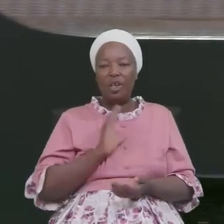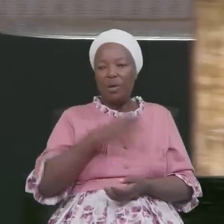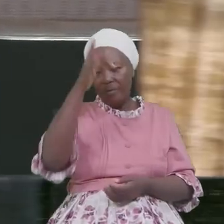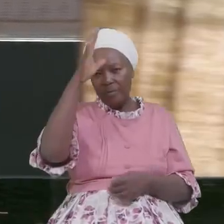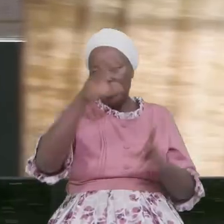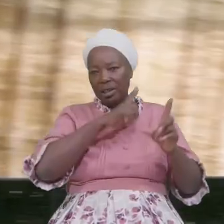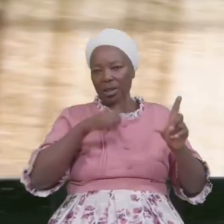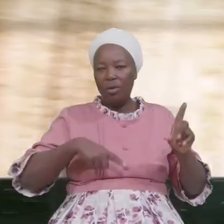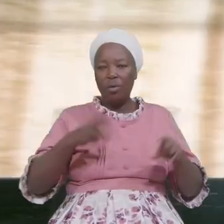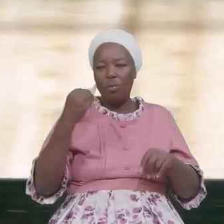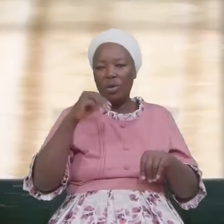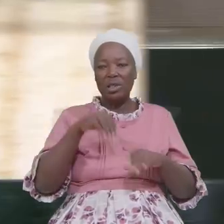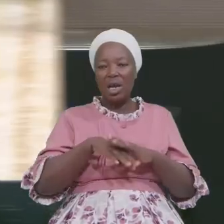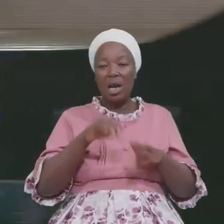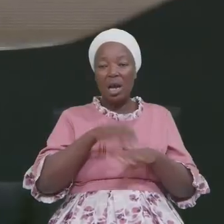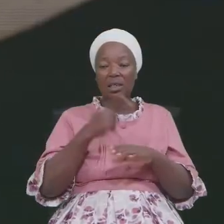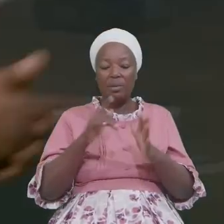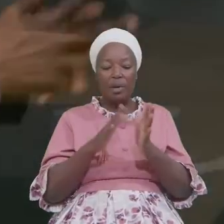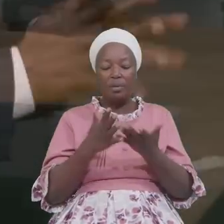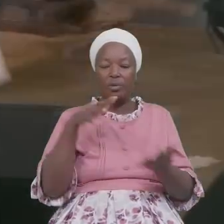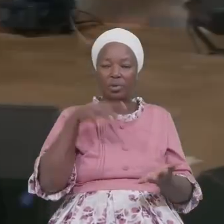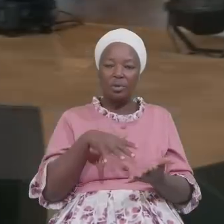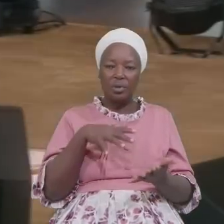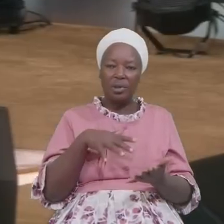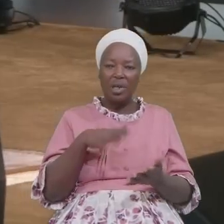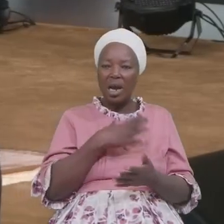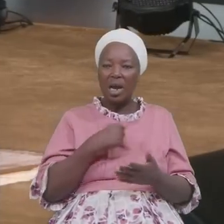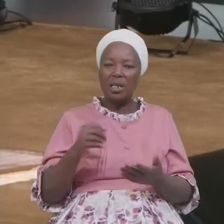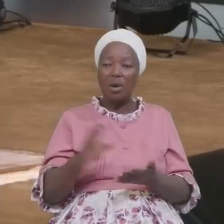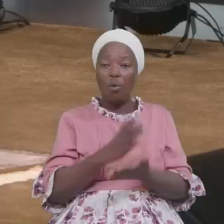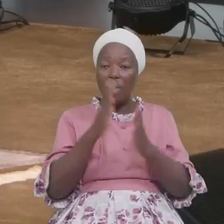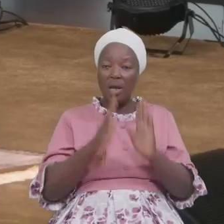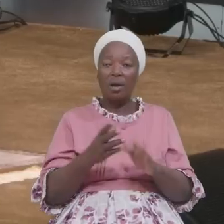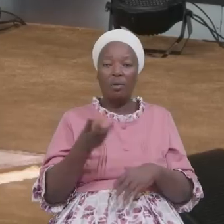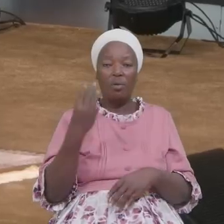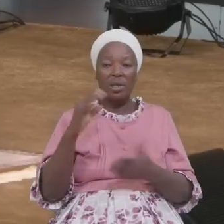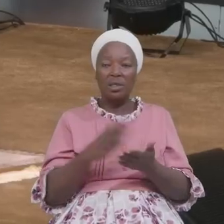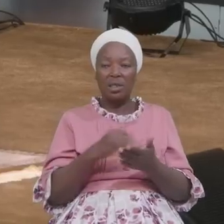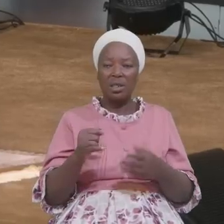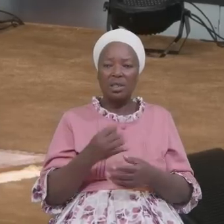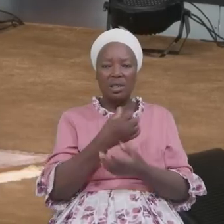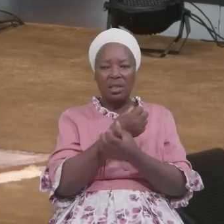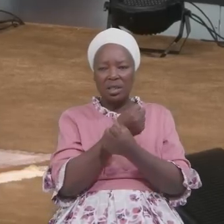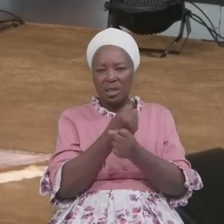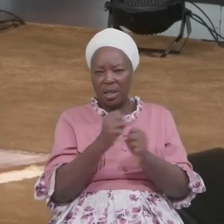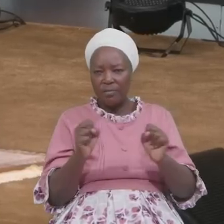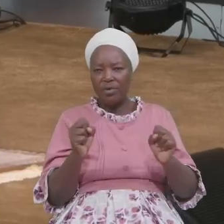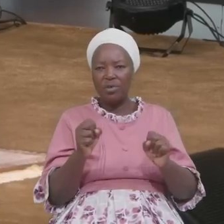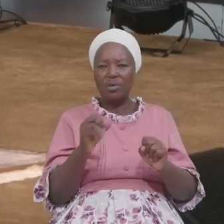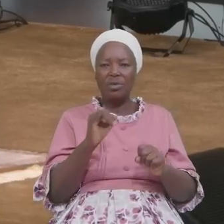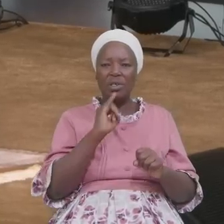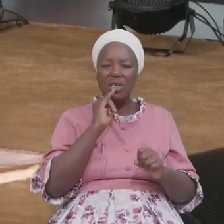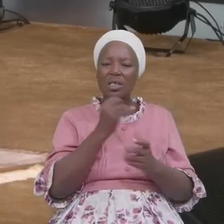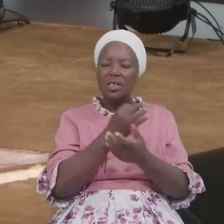At the Bible study, and the choir was singing, salvation is